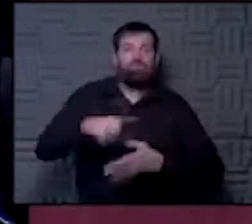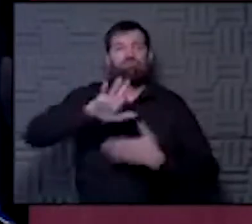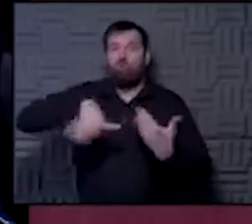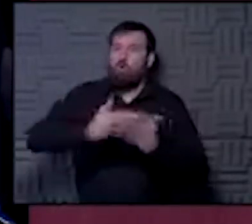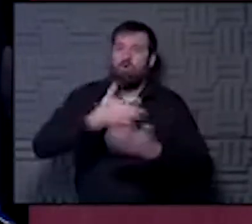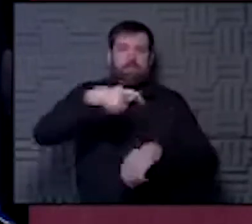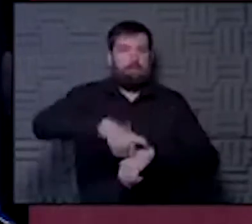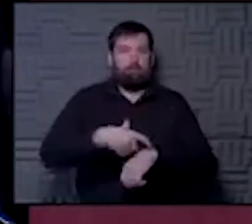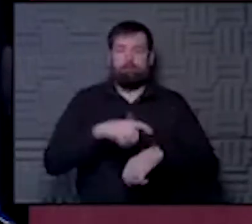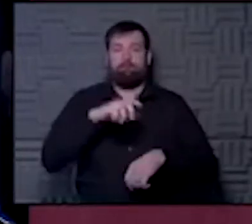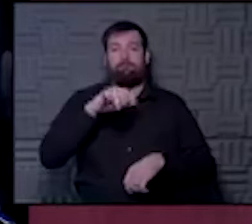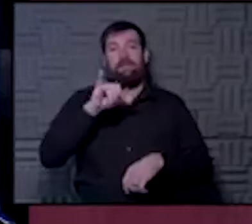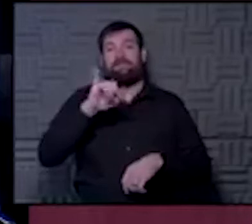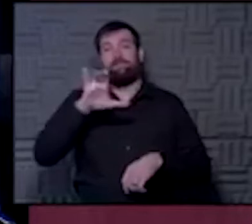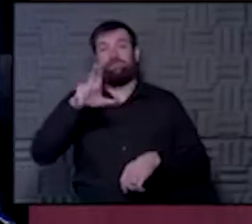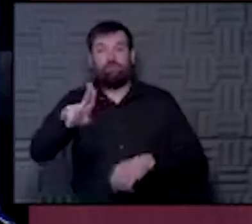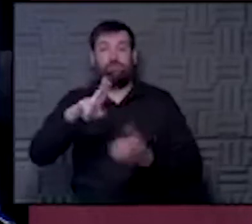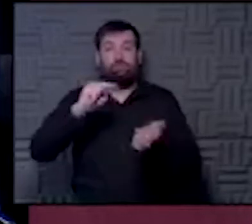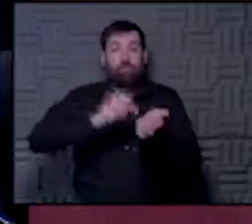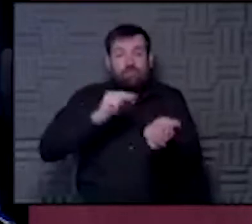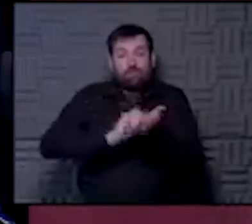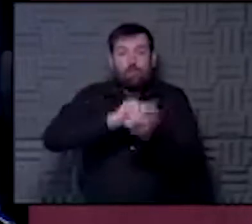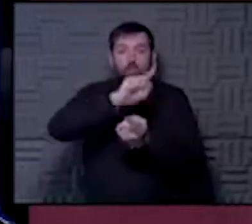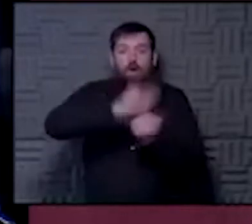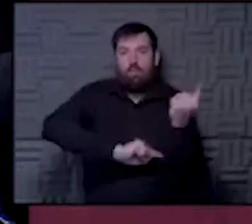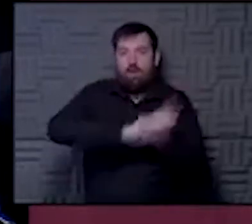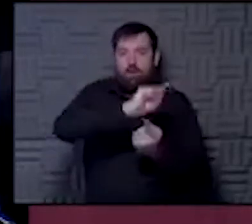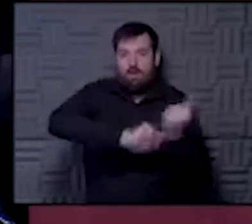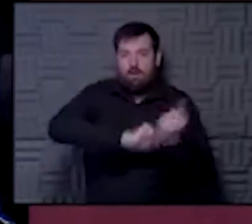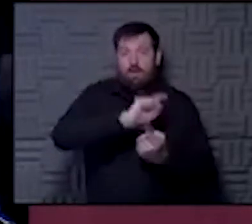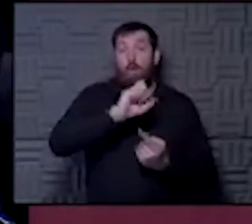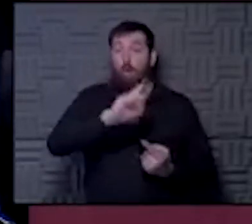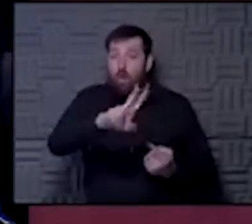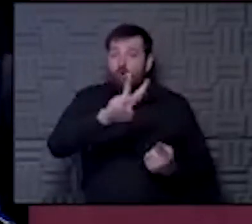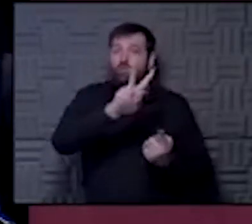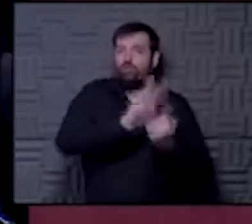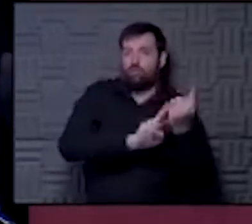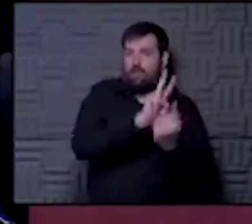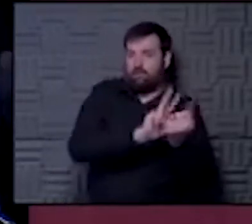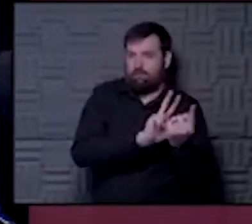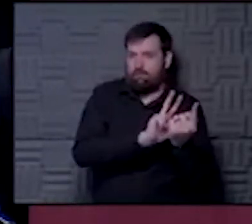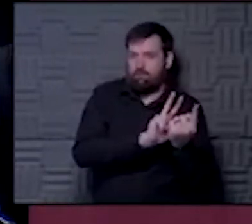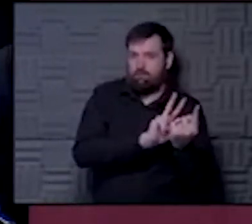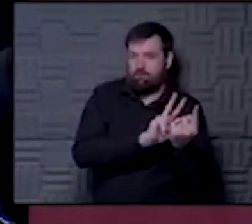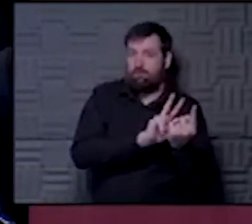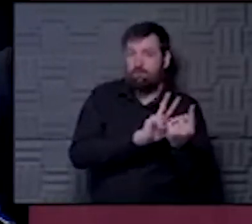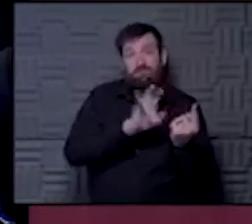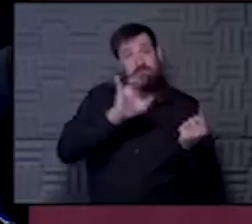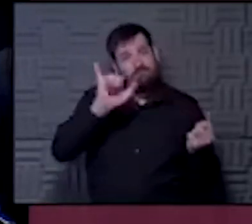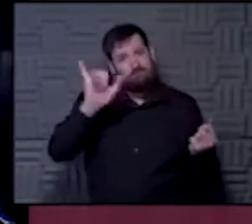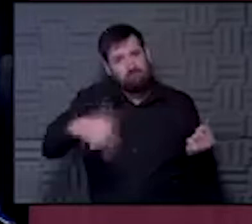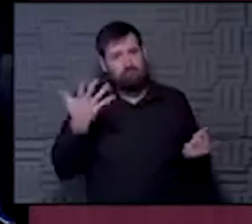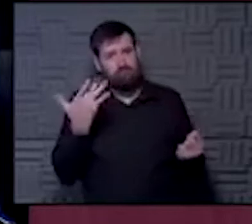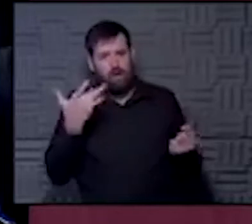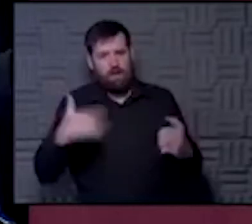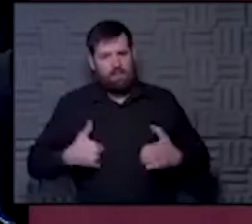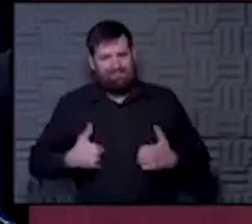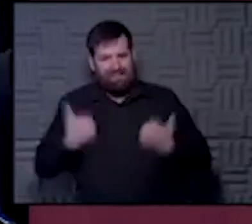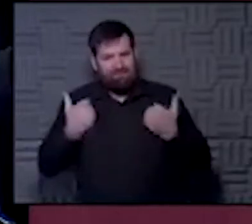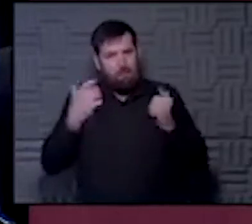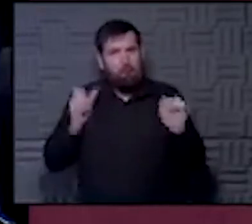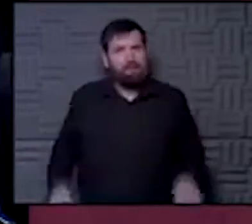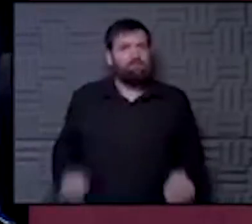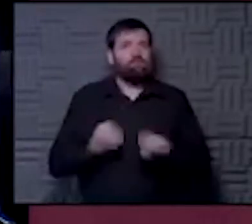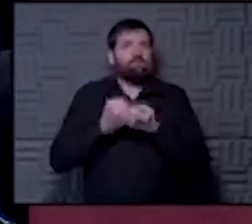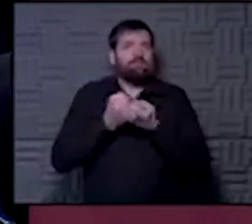ICU nurses operating at a 1-to-1 level, one nurse to one patient, or 2-to-1. And that's why lives can be saved, is because you have that